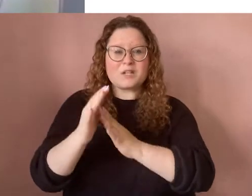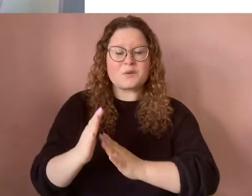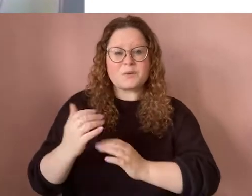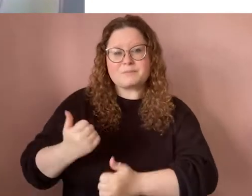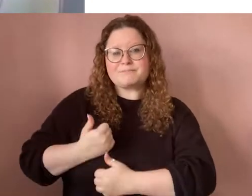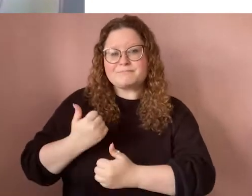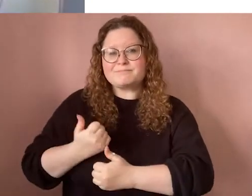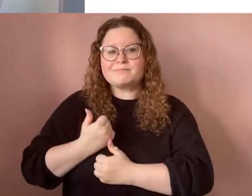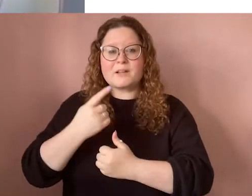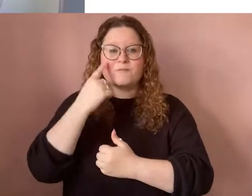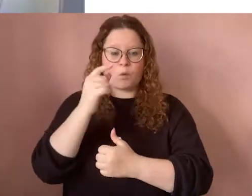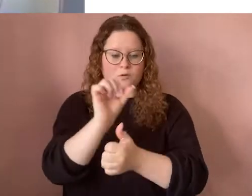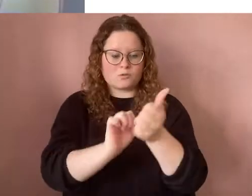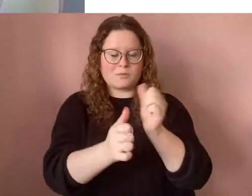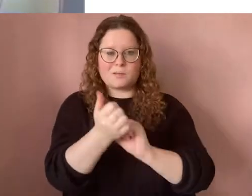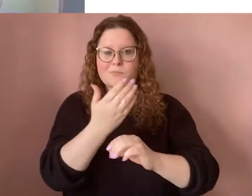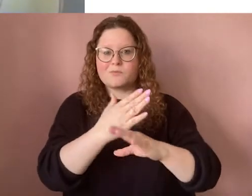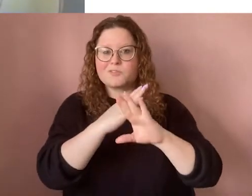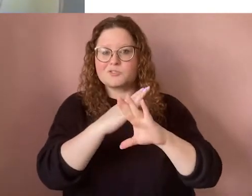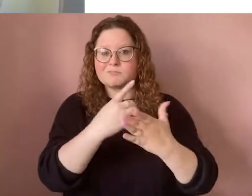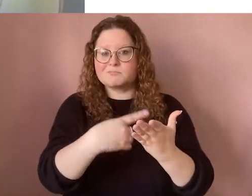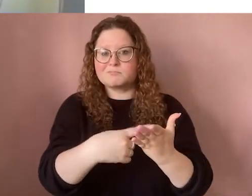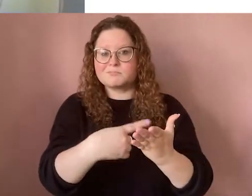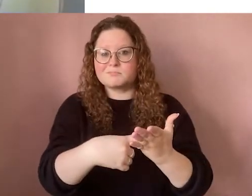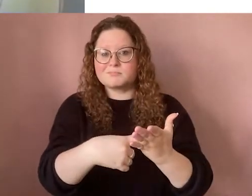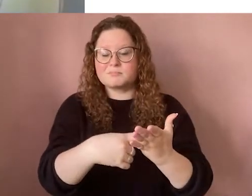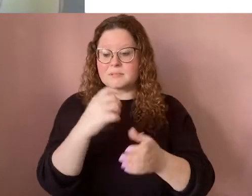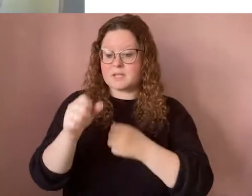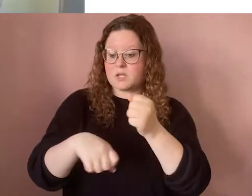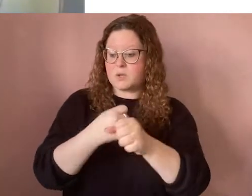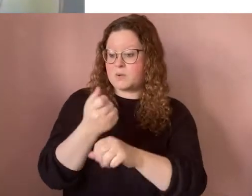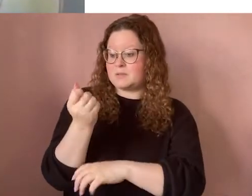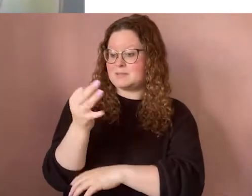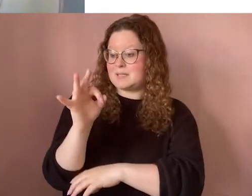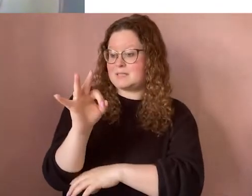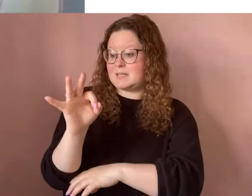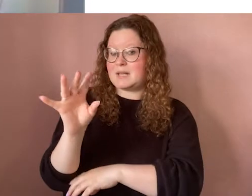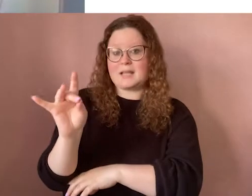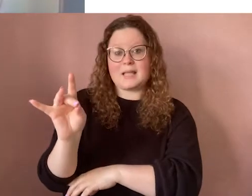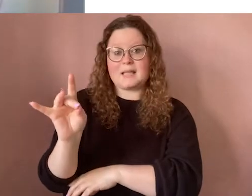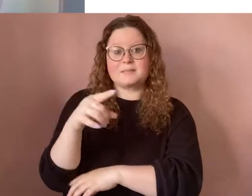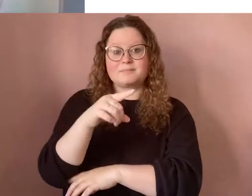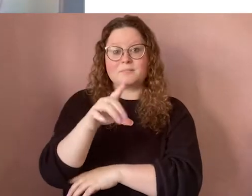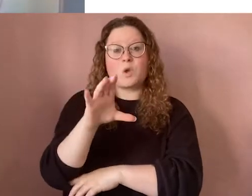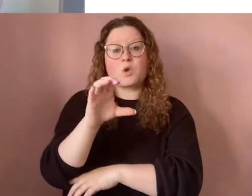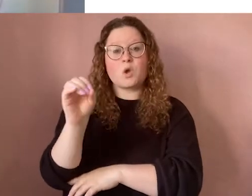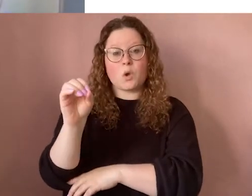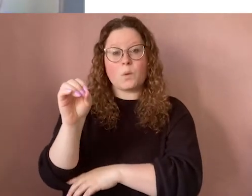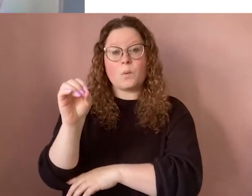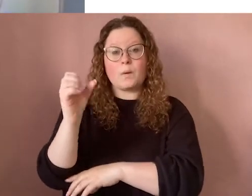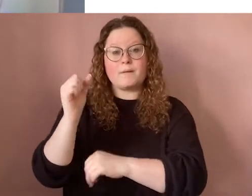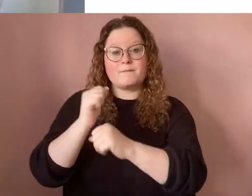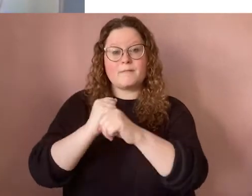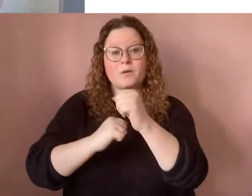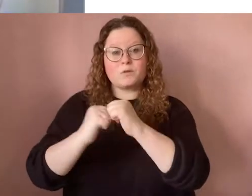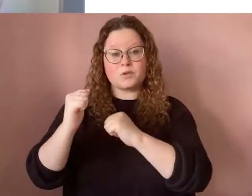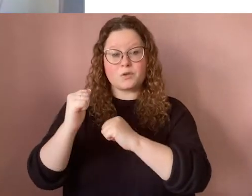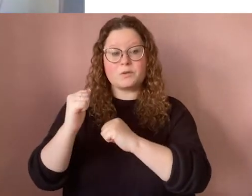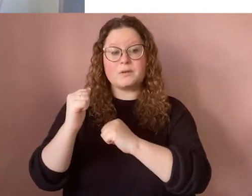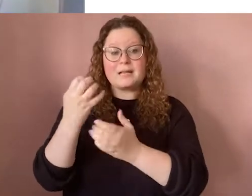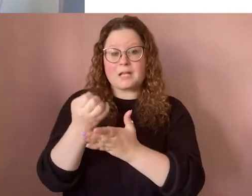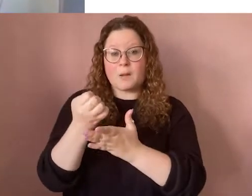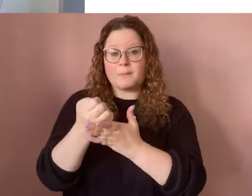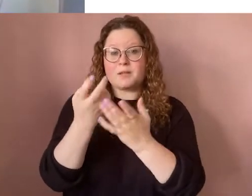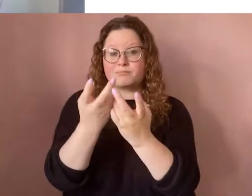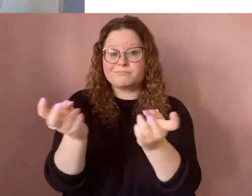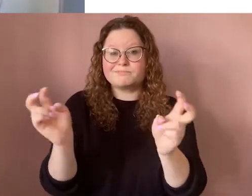suicide prevention. In 1998, Bill also co-founded the Global Business and Economic Roundtable on Addiction